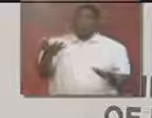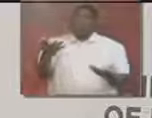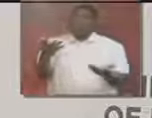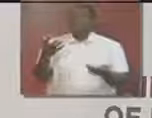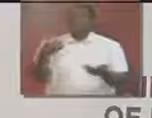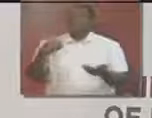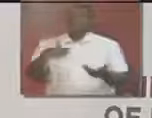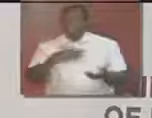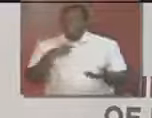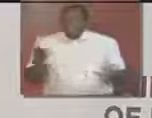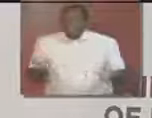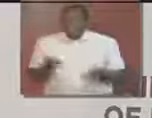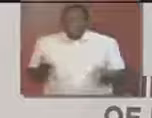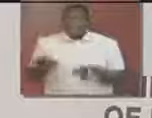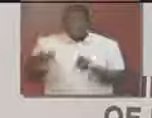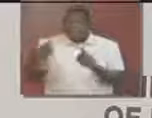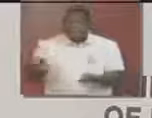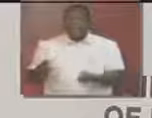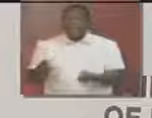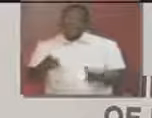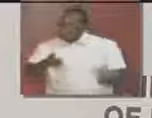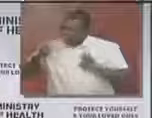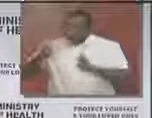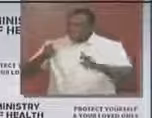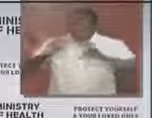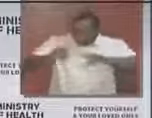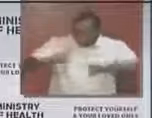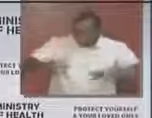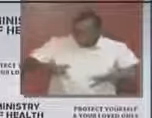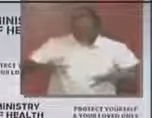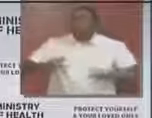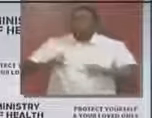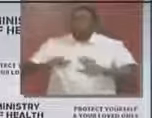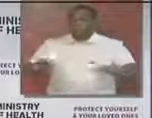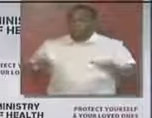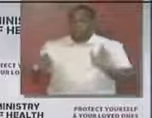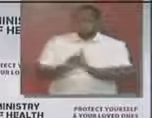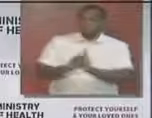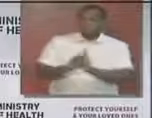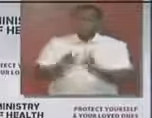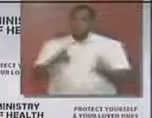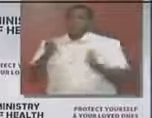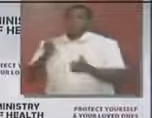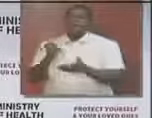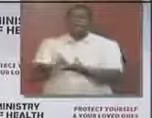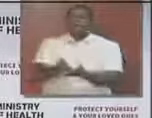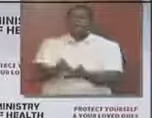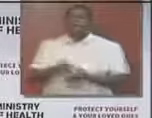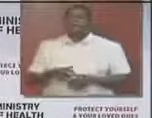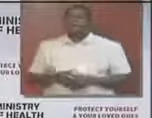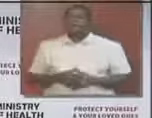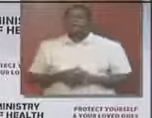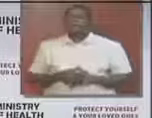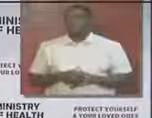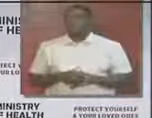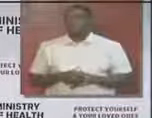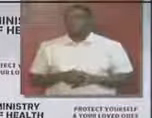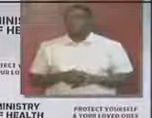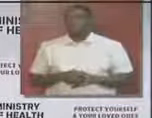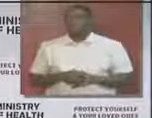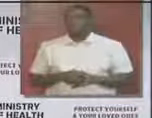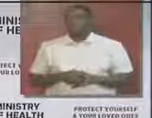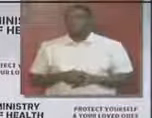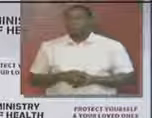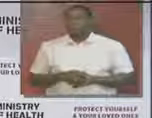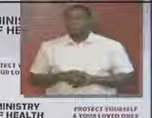also with treatment of these children. Thank you. Thank you very much, Dr. Paul. And going now to Dr.